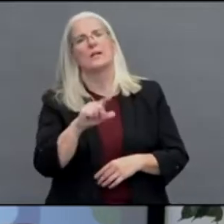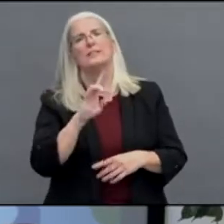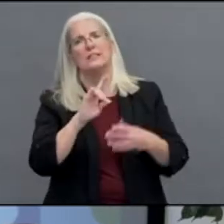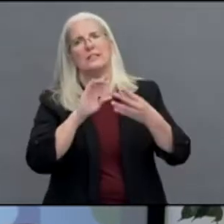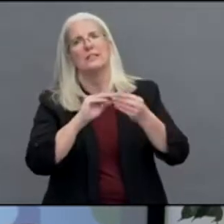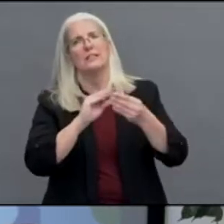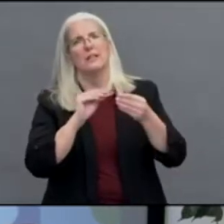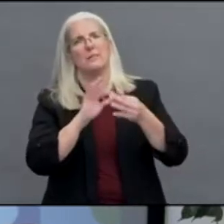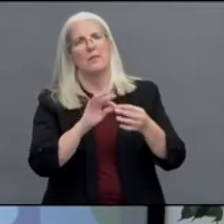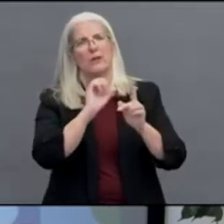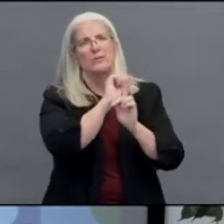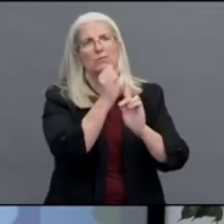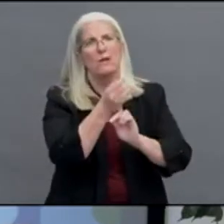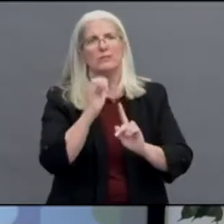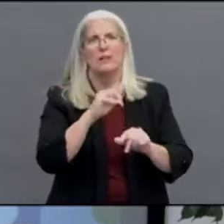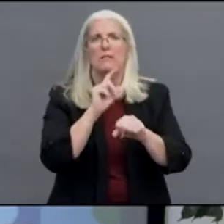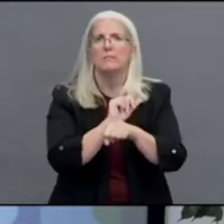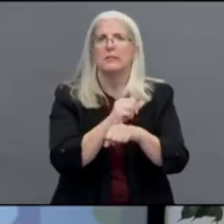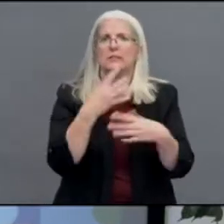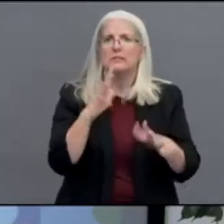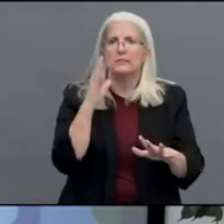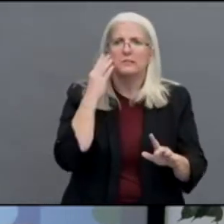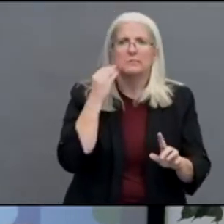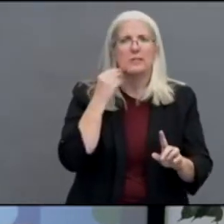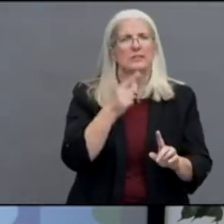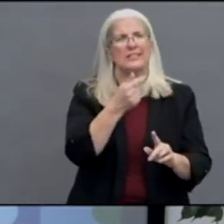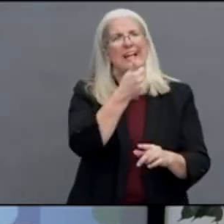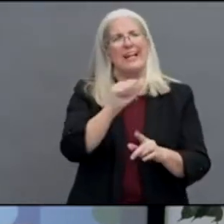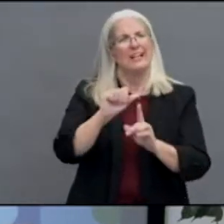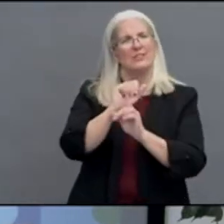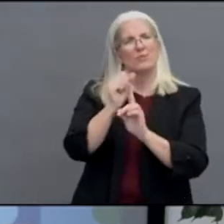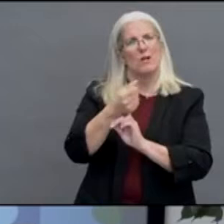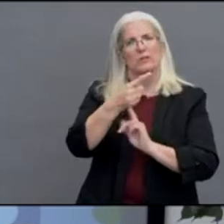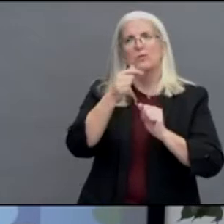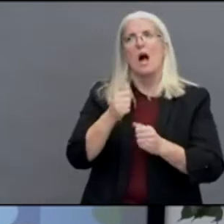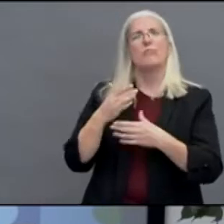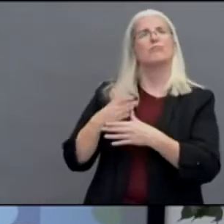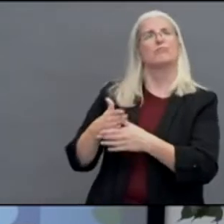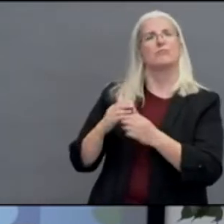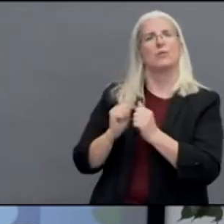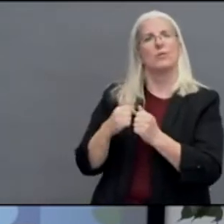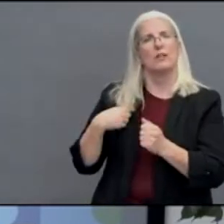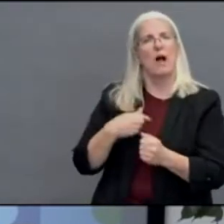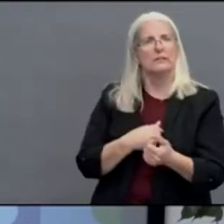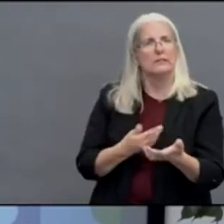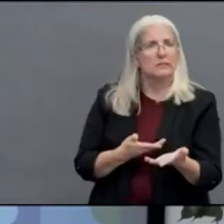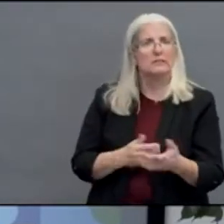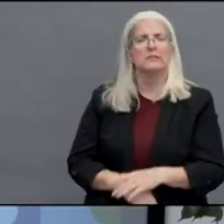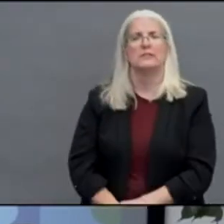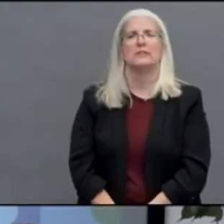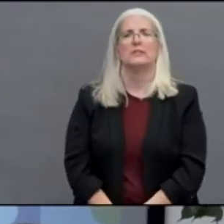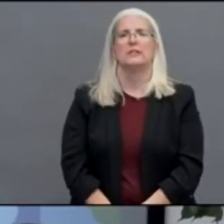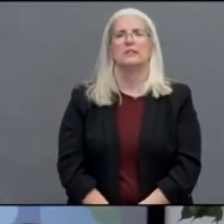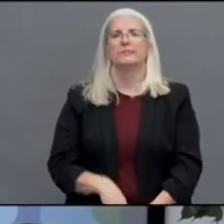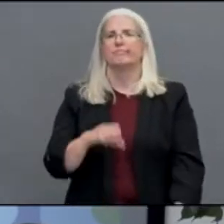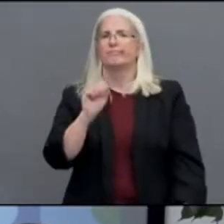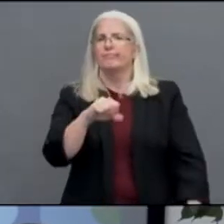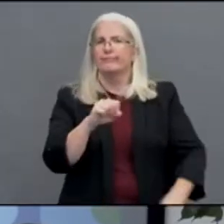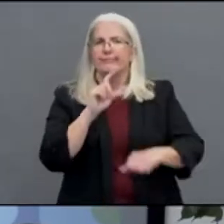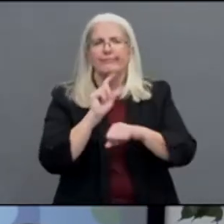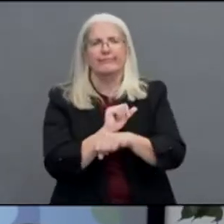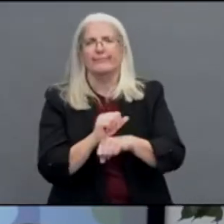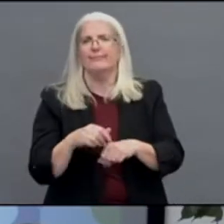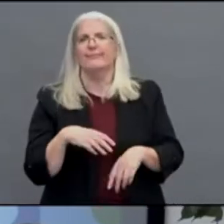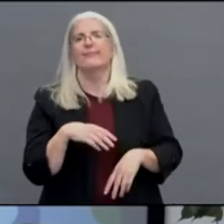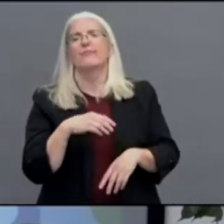come across. Is there any scenarios that you can share with our community? Absolutely. So there's different methods